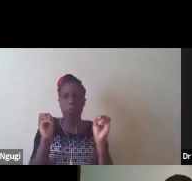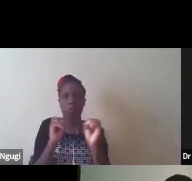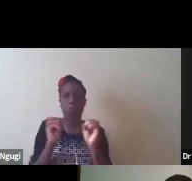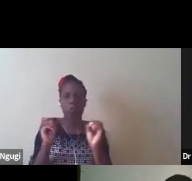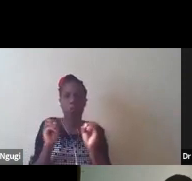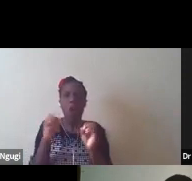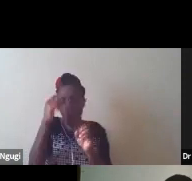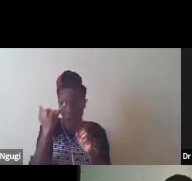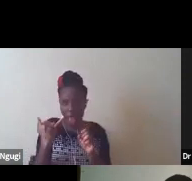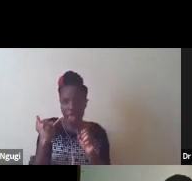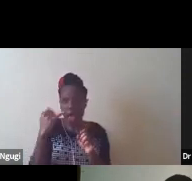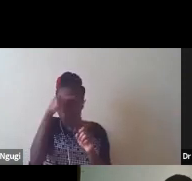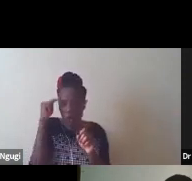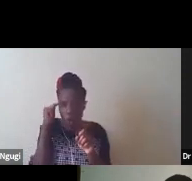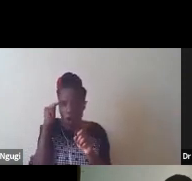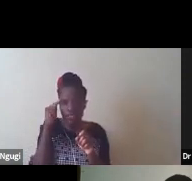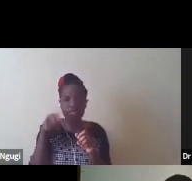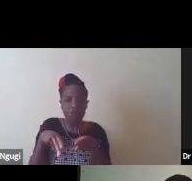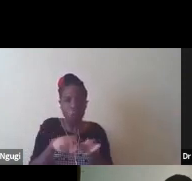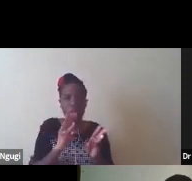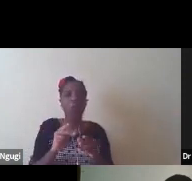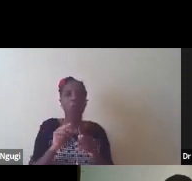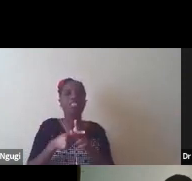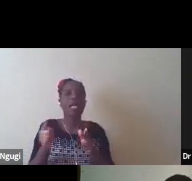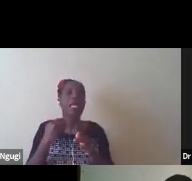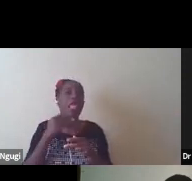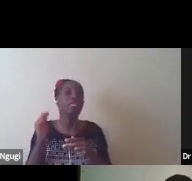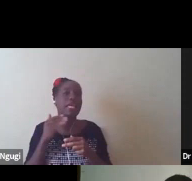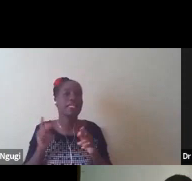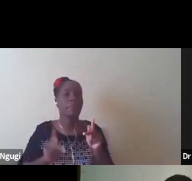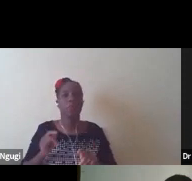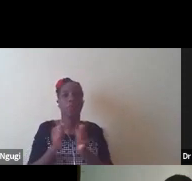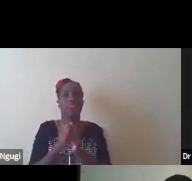really antagonistic to him. But it may not always work,